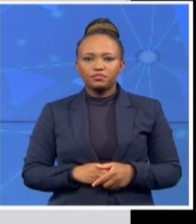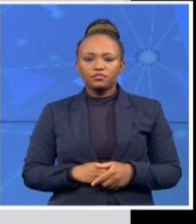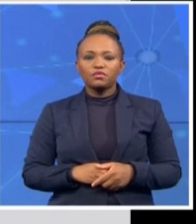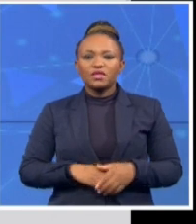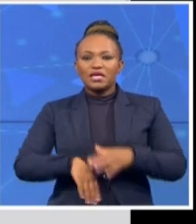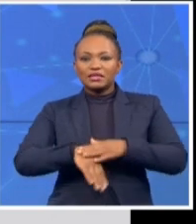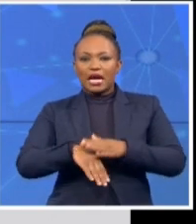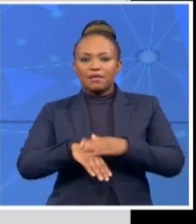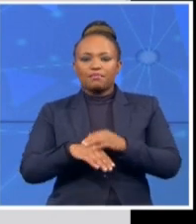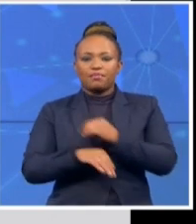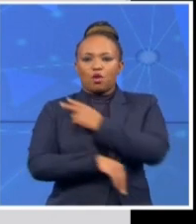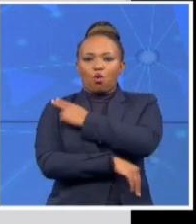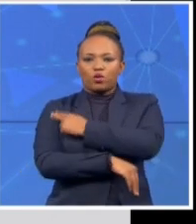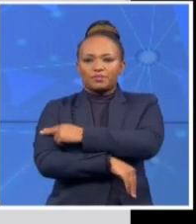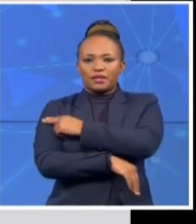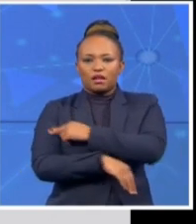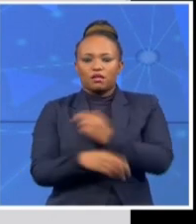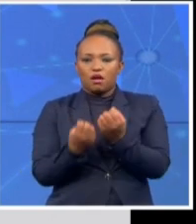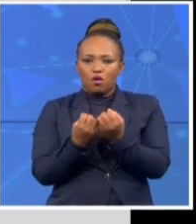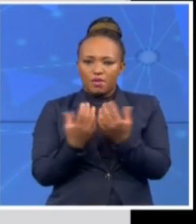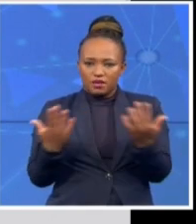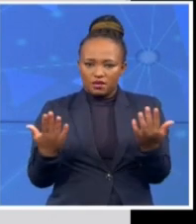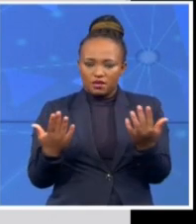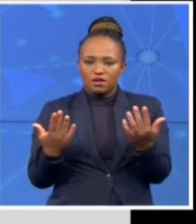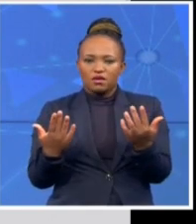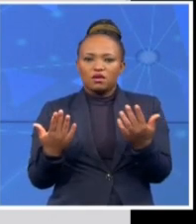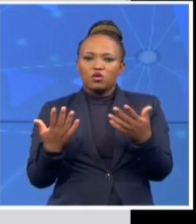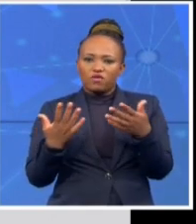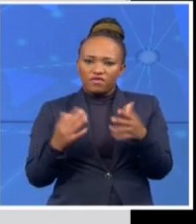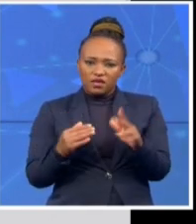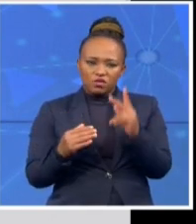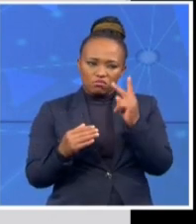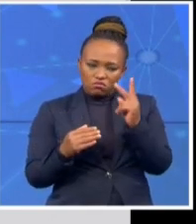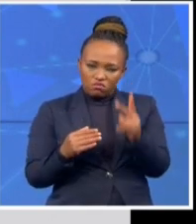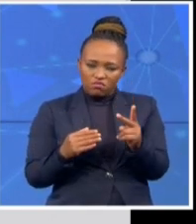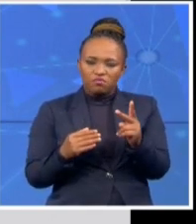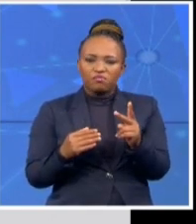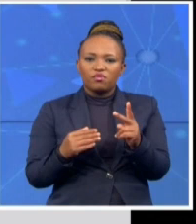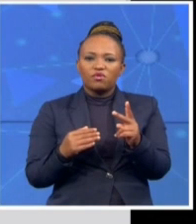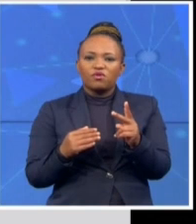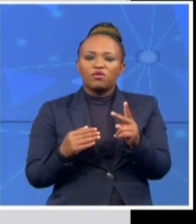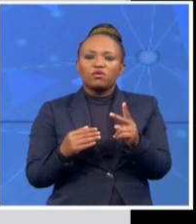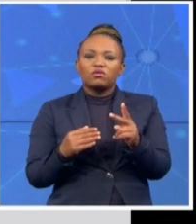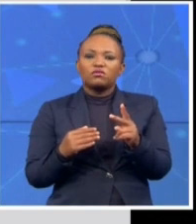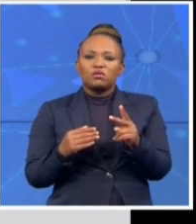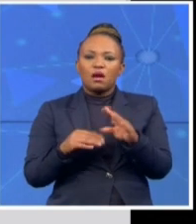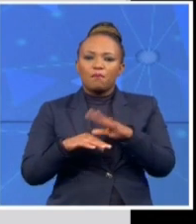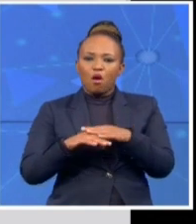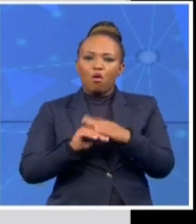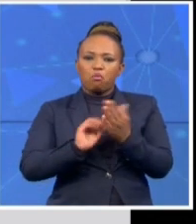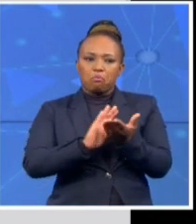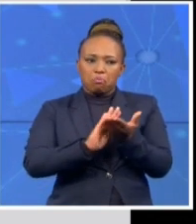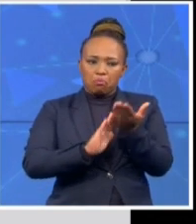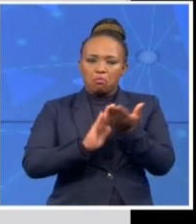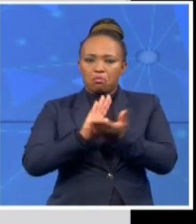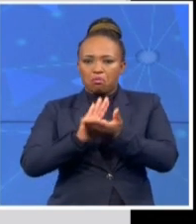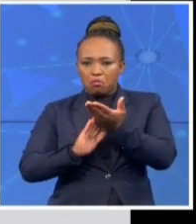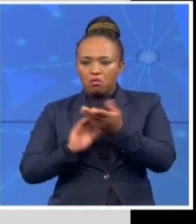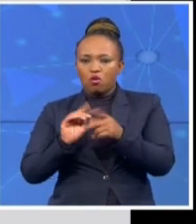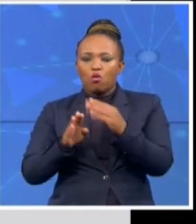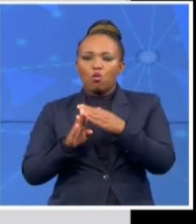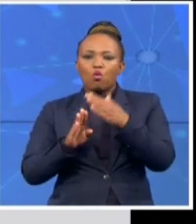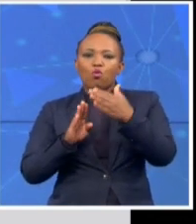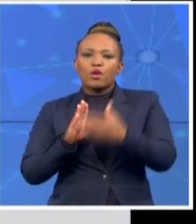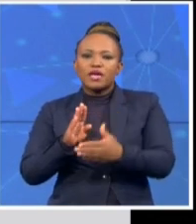that also our admissions was roughly increasing across all of those, but the weekend admissions, which is